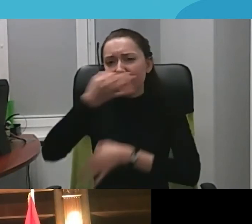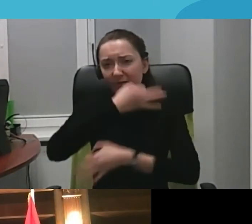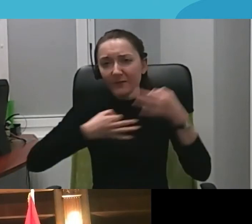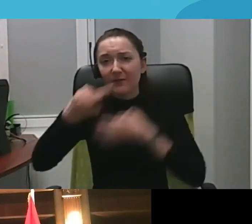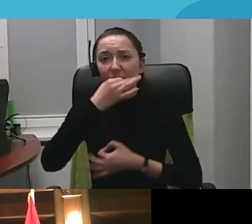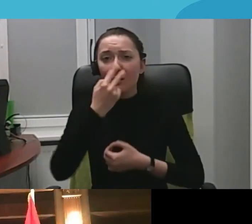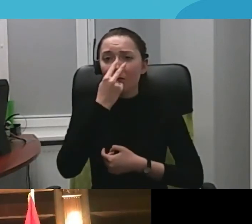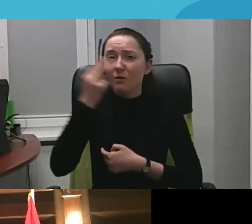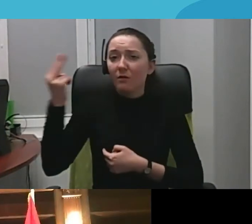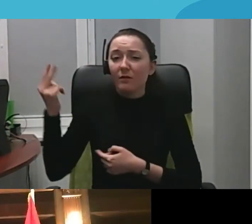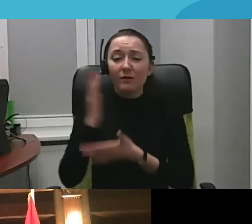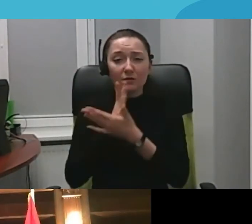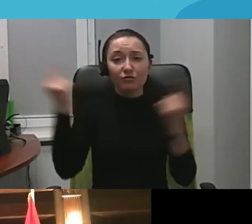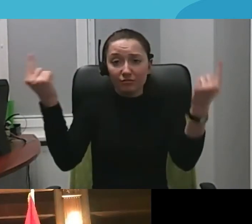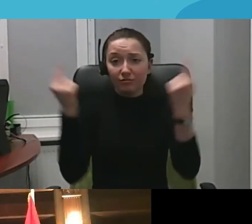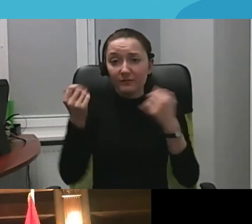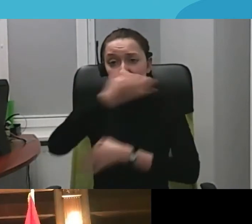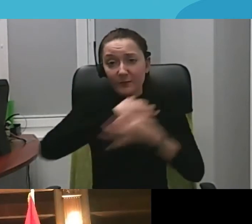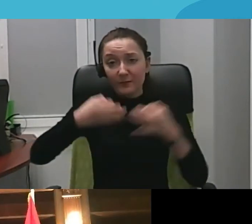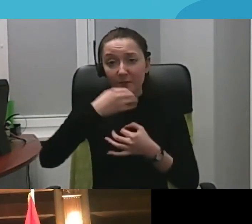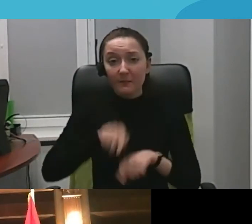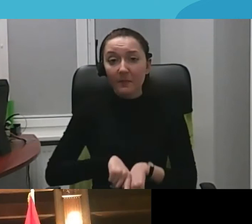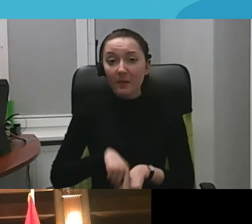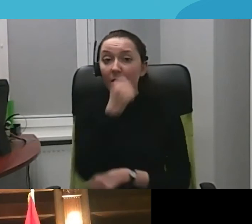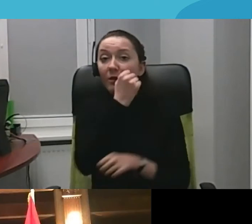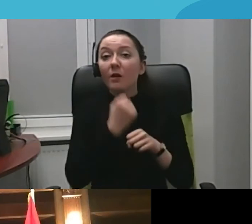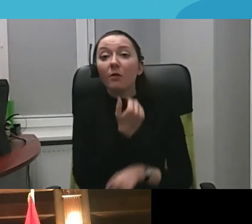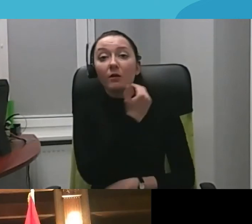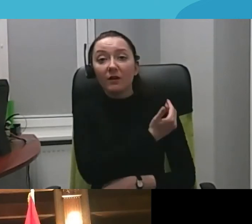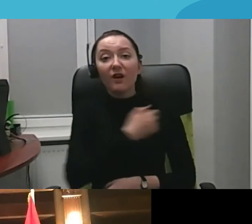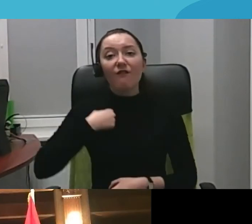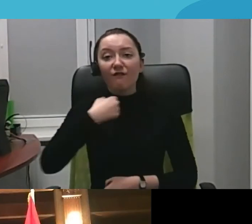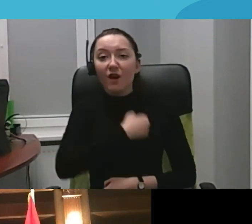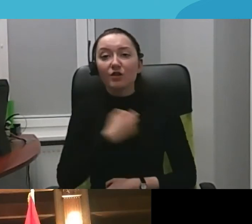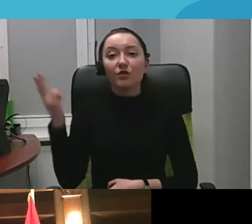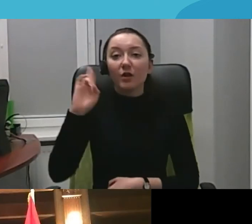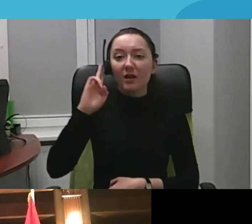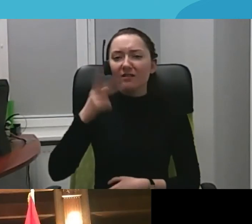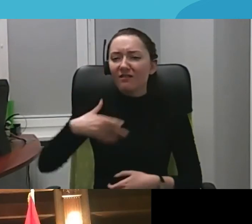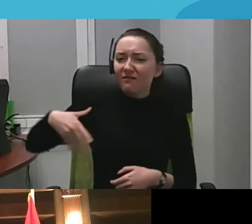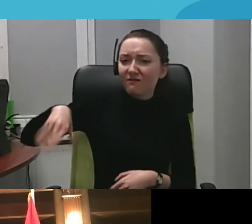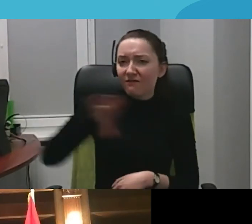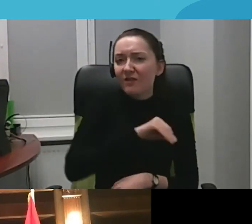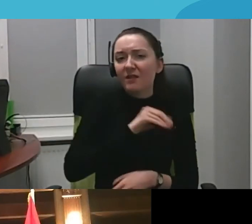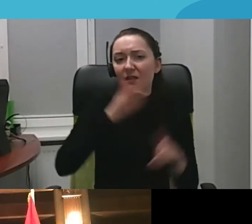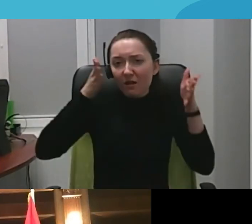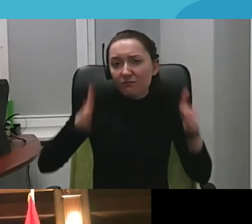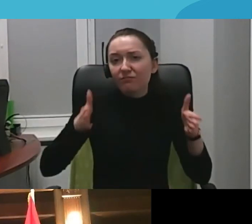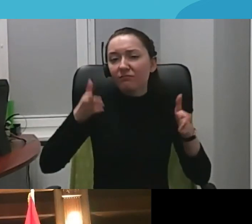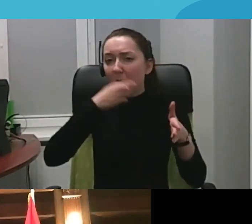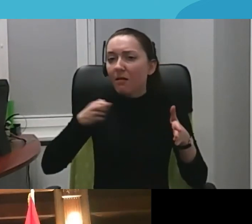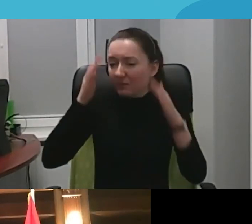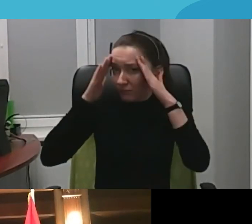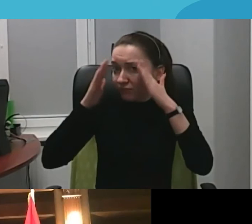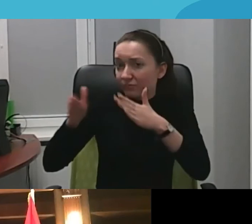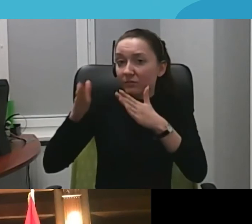officer focusing on Belarus from Warsaw, where we cover Belarus. So we've had quite a learning curve that's been